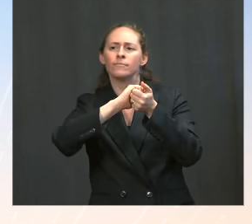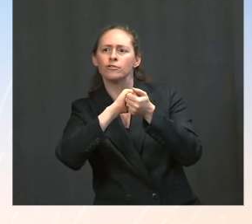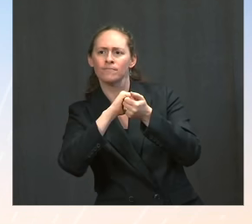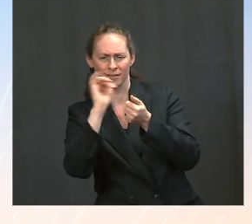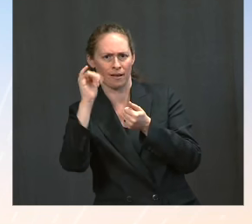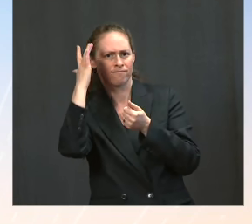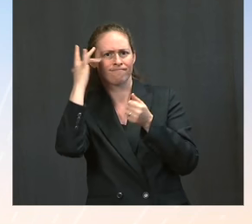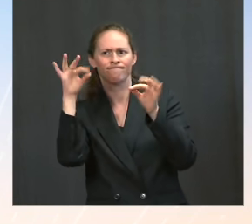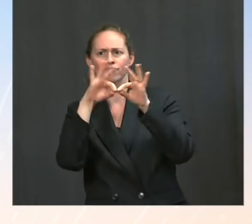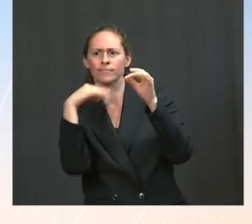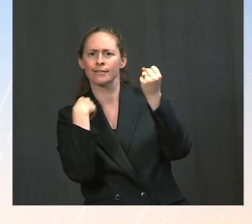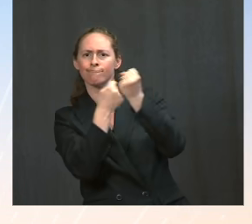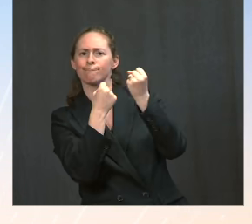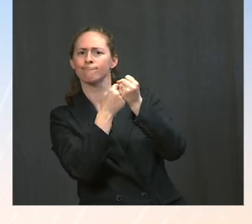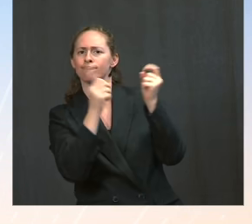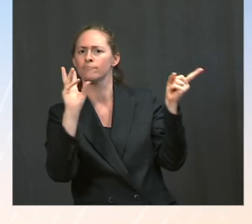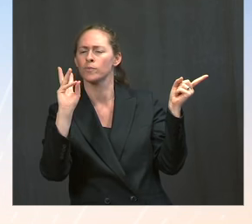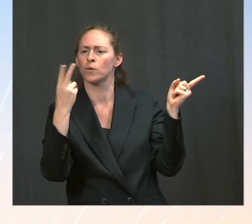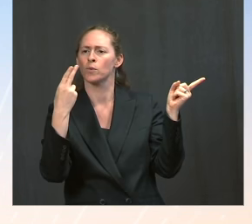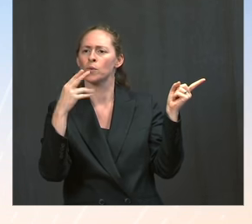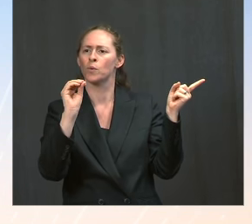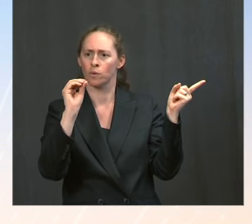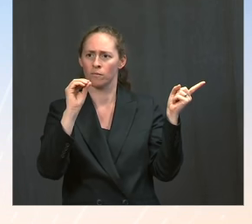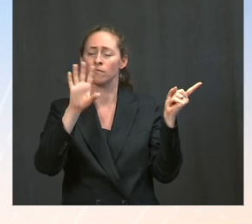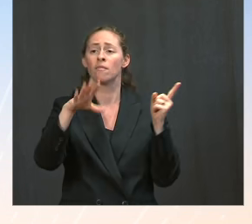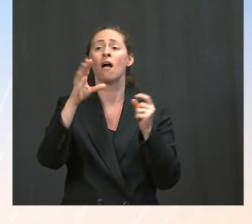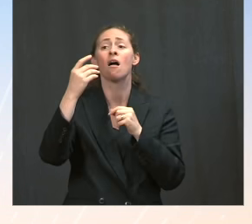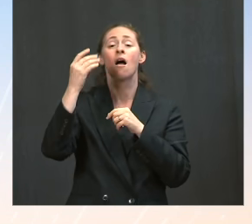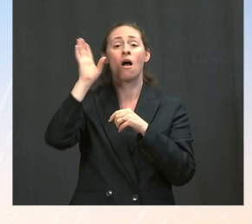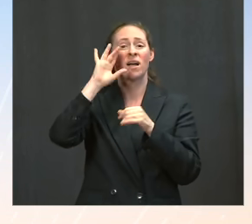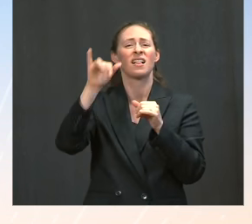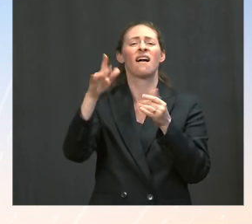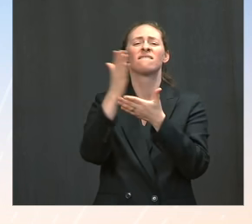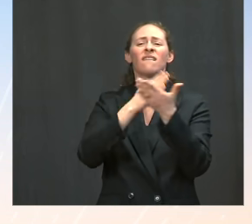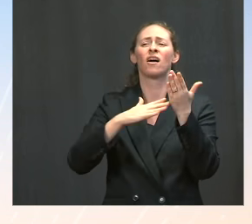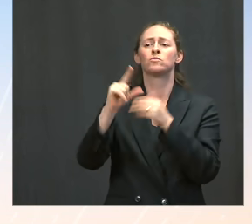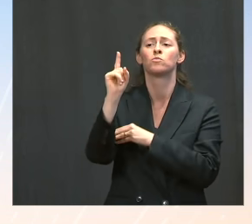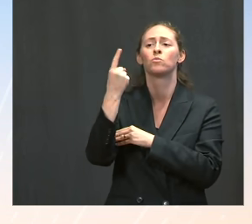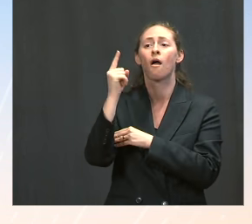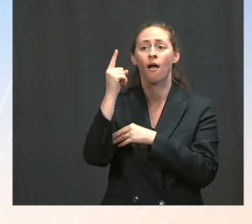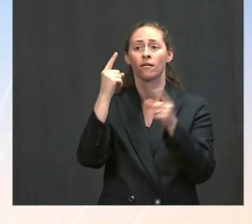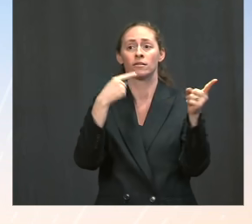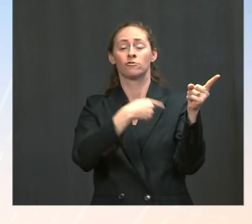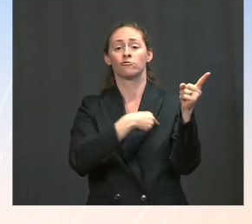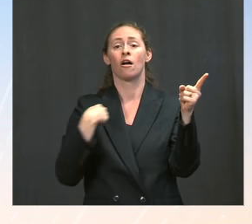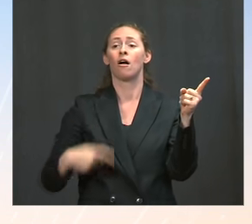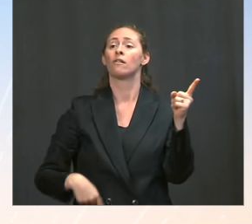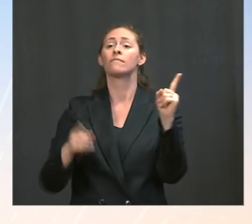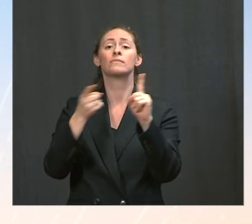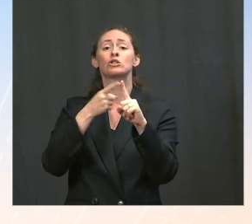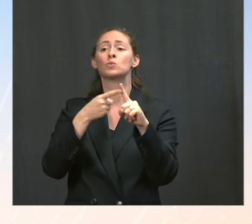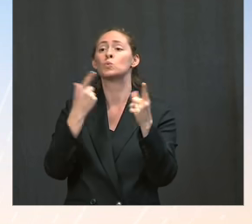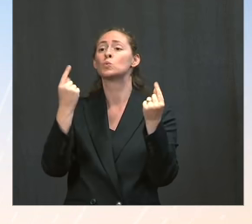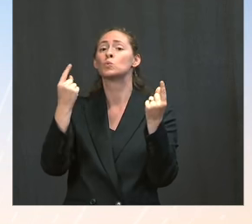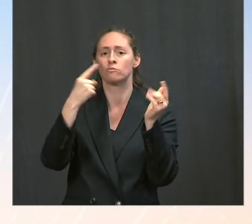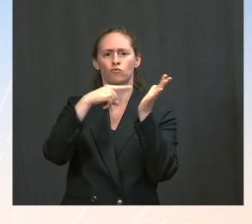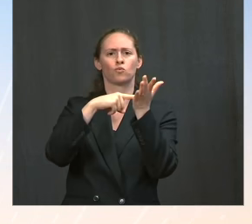not yield the data and access from China that we think is necessary. But our support for a multilateral approach and the phase two